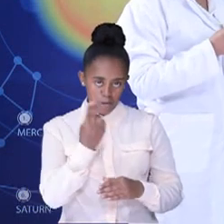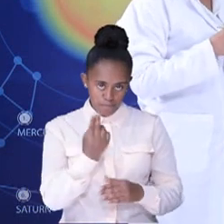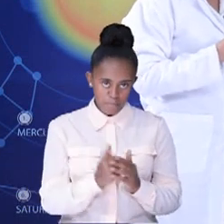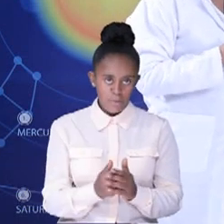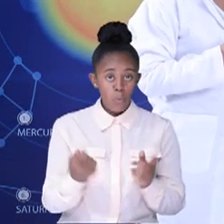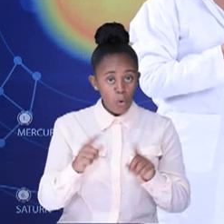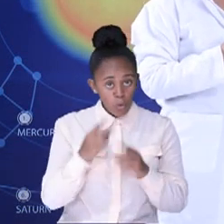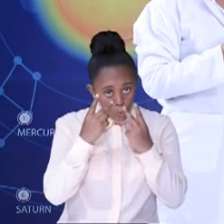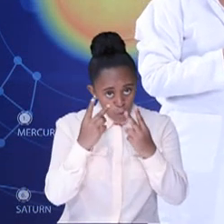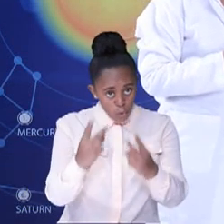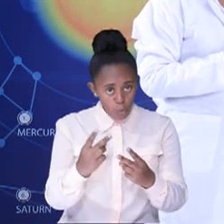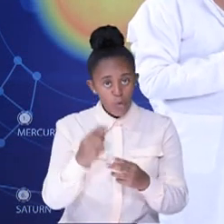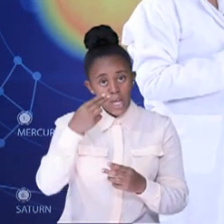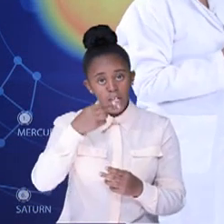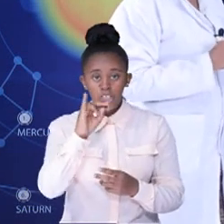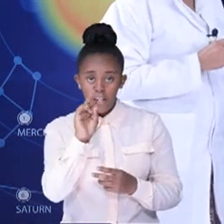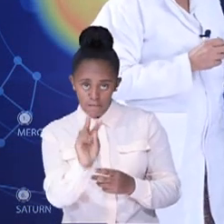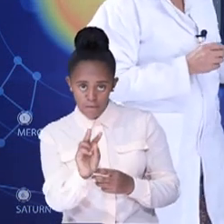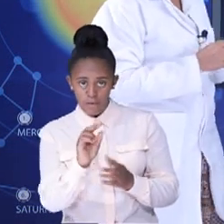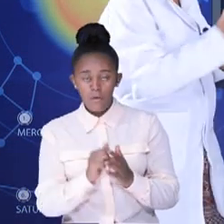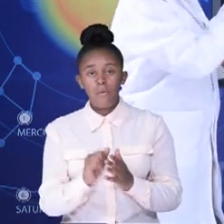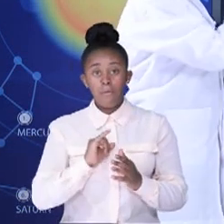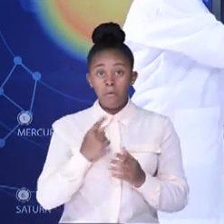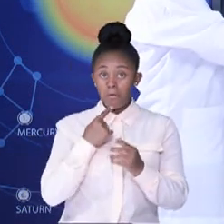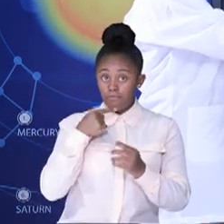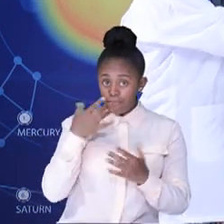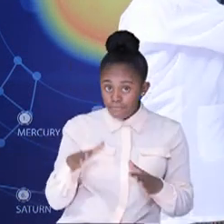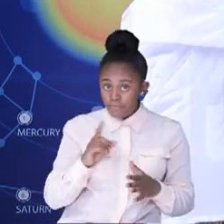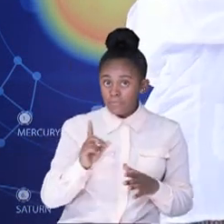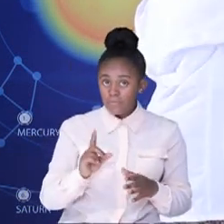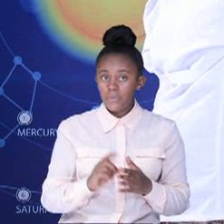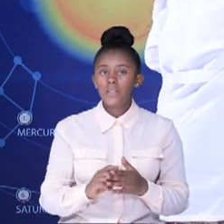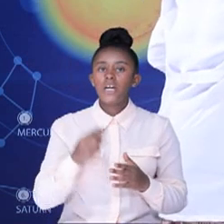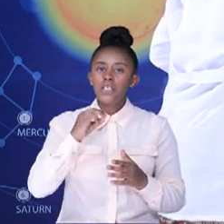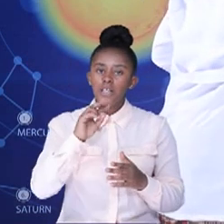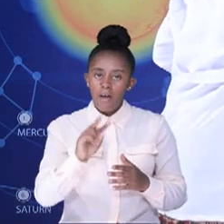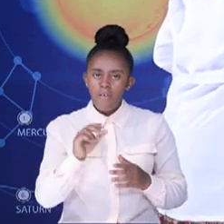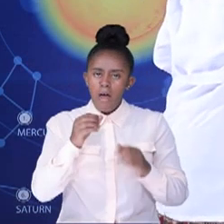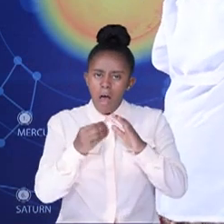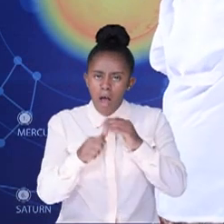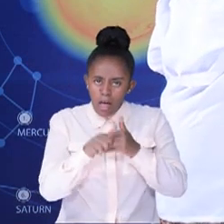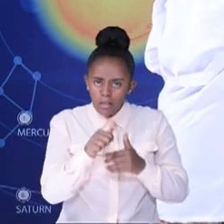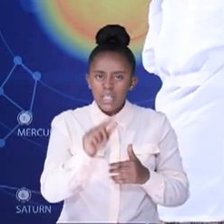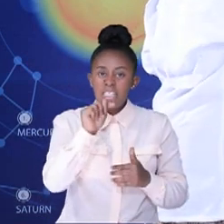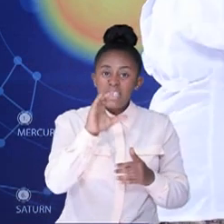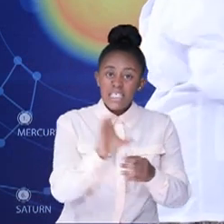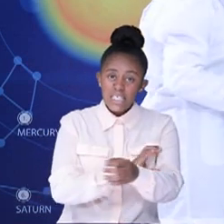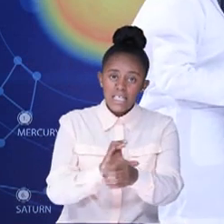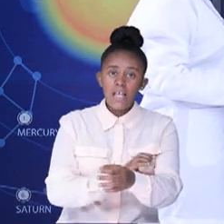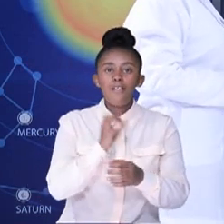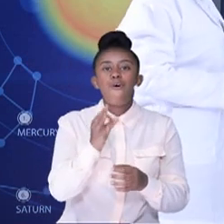And when we look at HIV, as I have told you, HIV attack only T cells